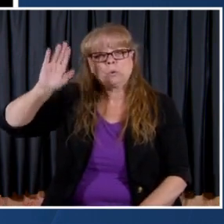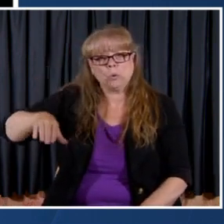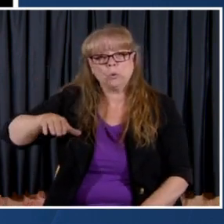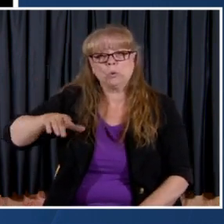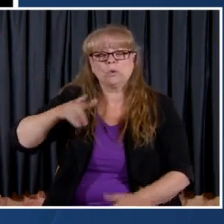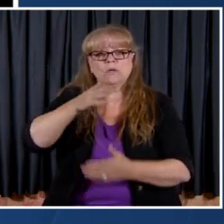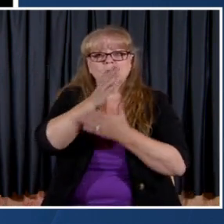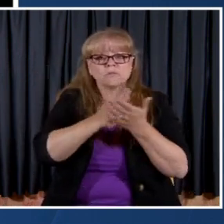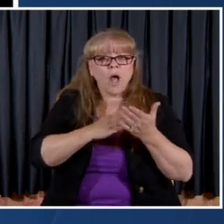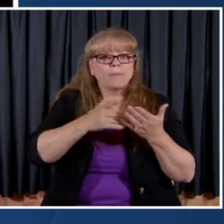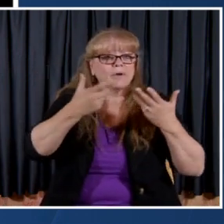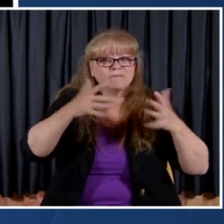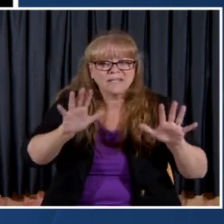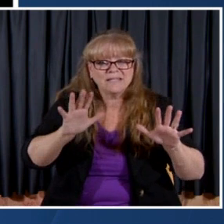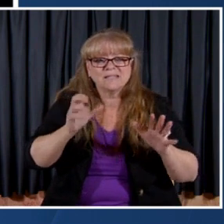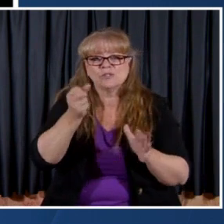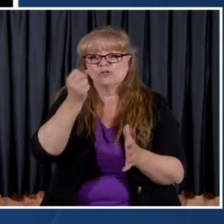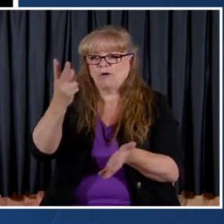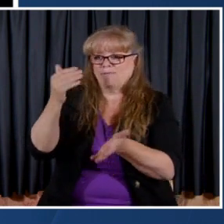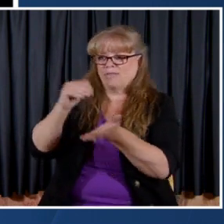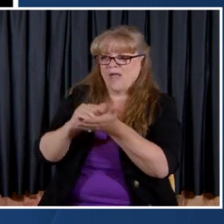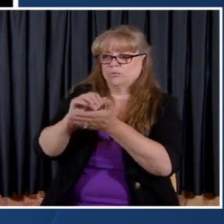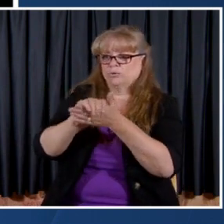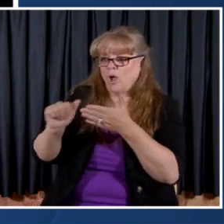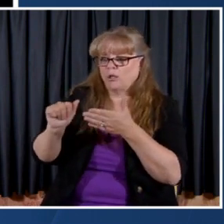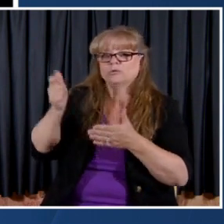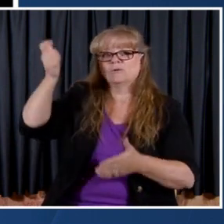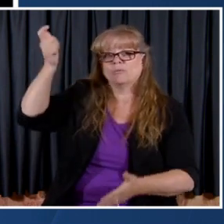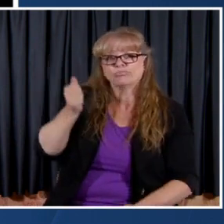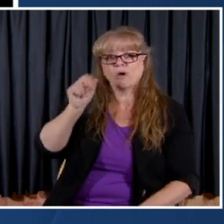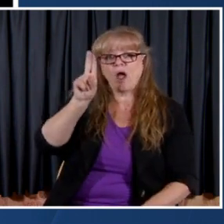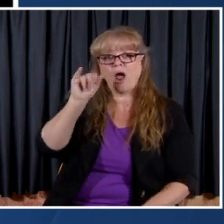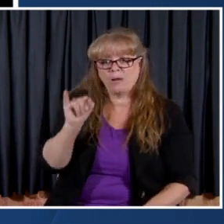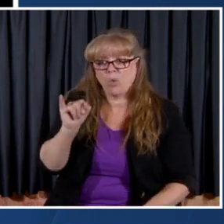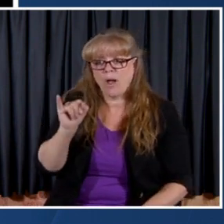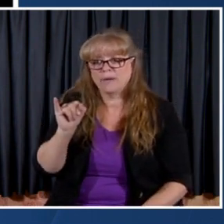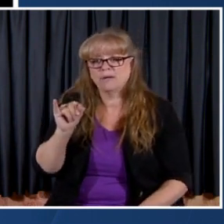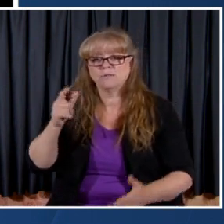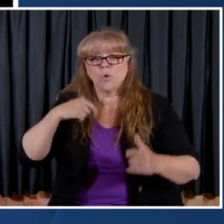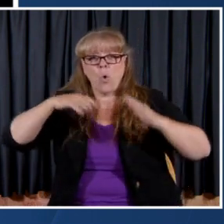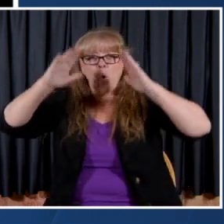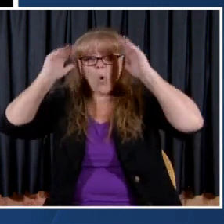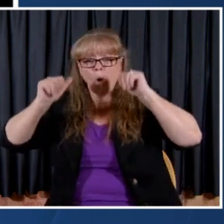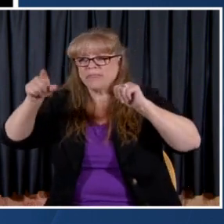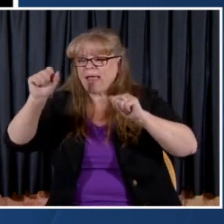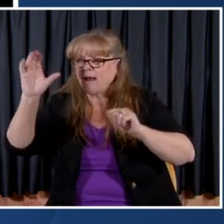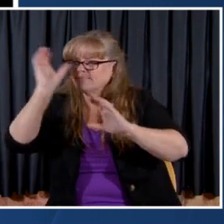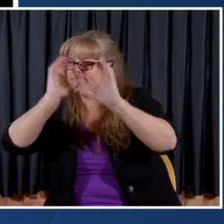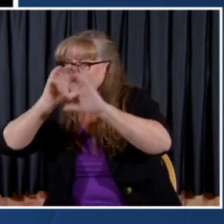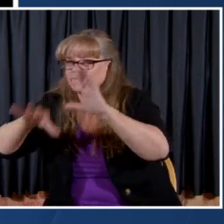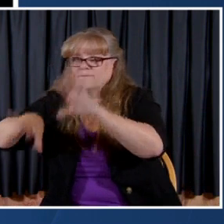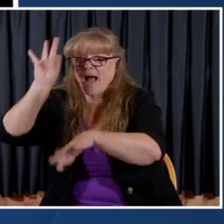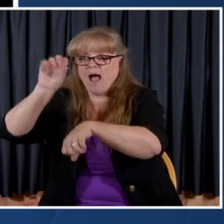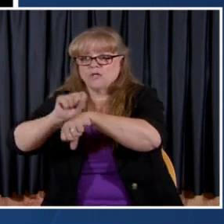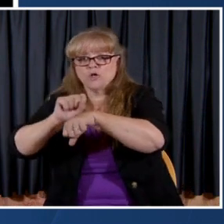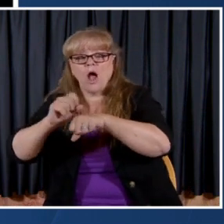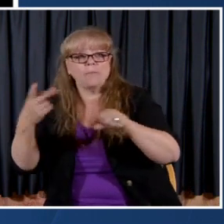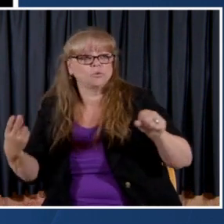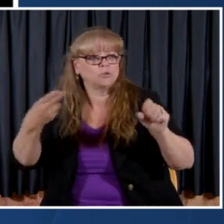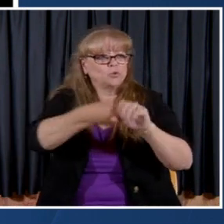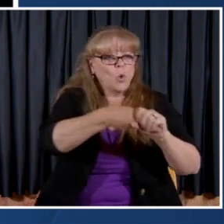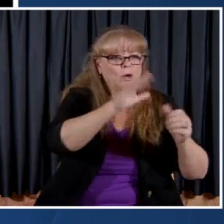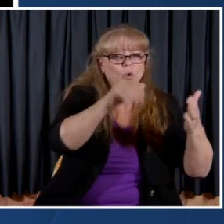those economic opportunities to support yourself in as safe a way as possible. I also want to remind Coloradans that if you